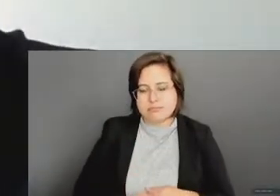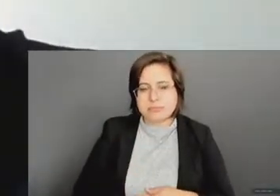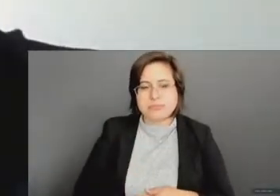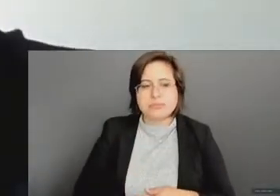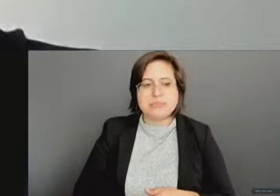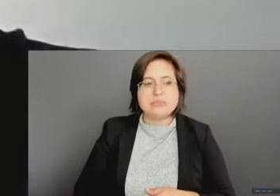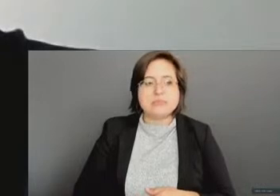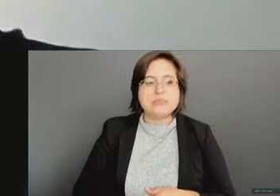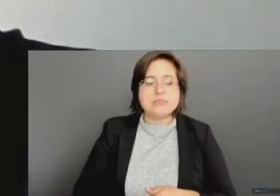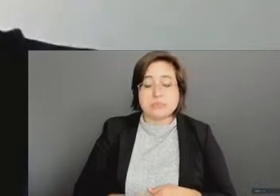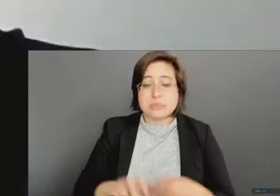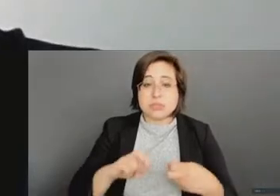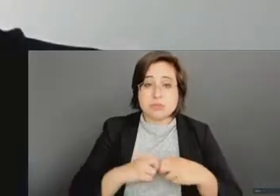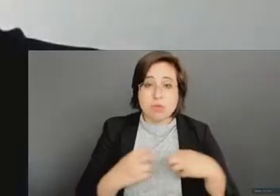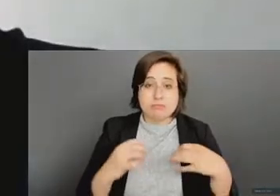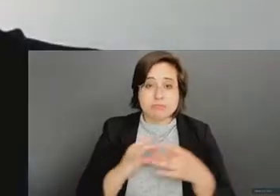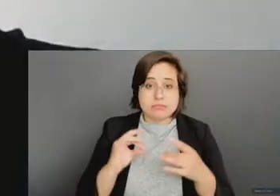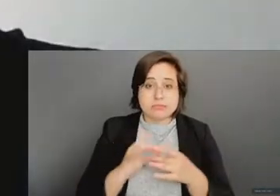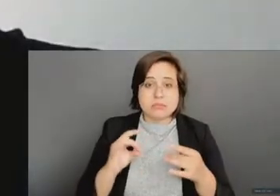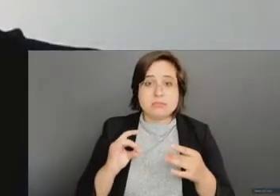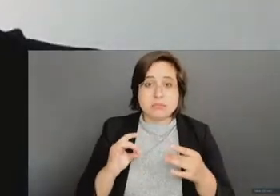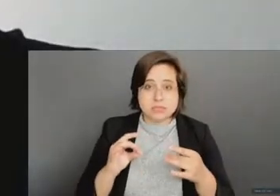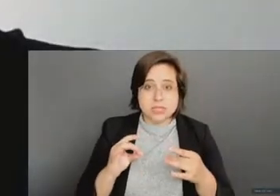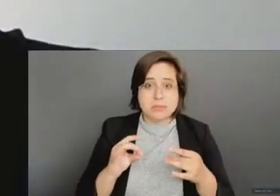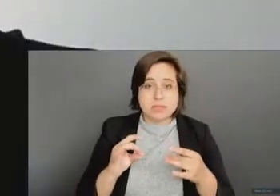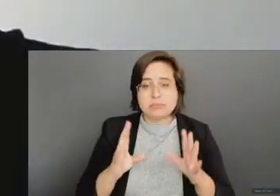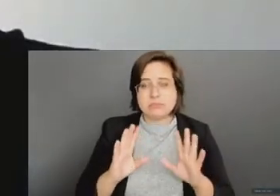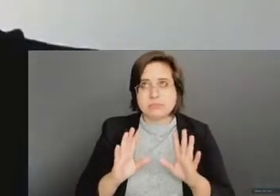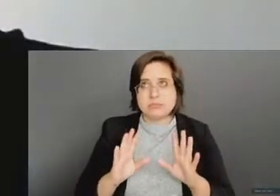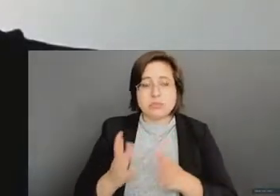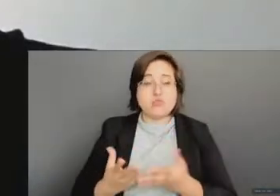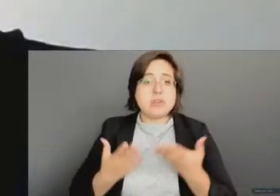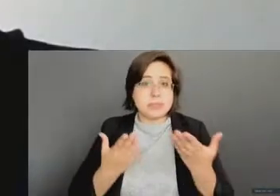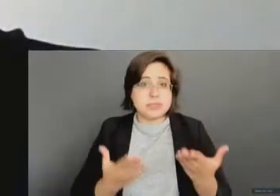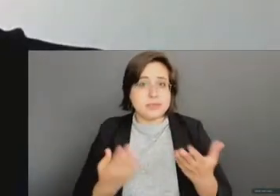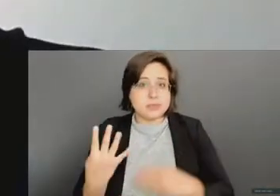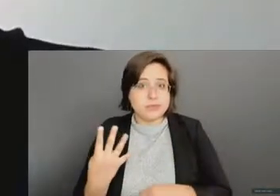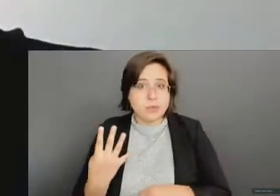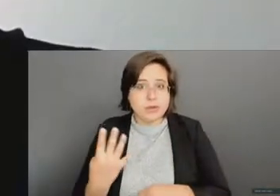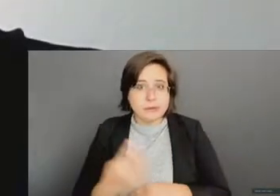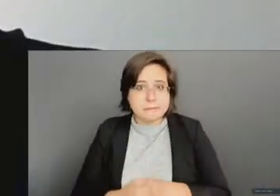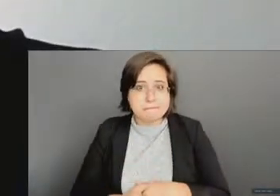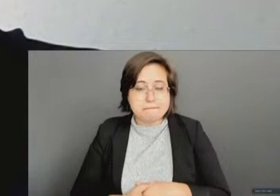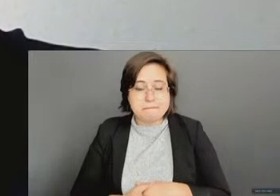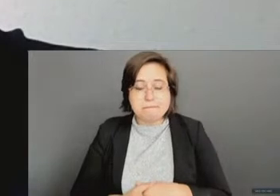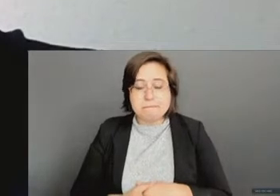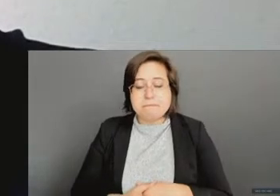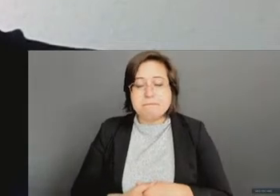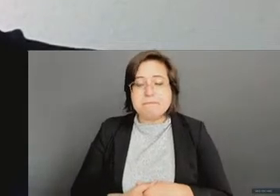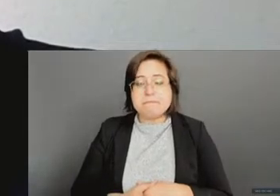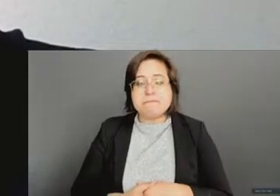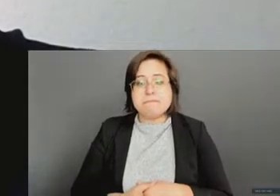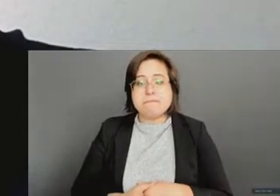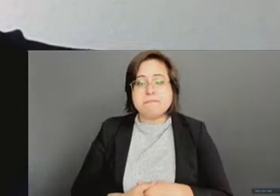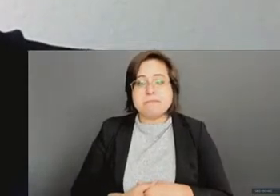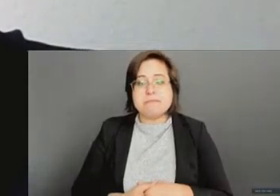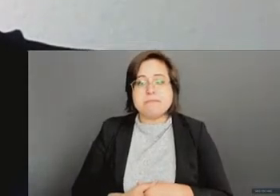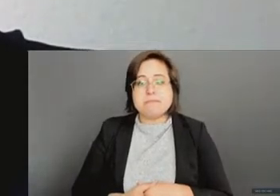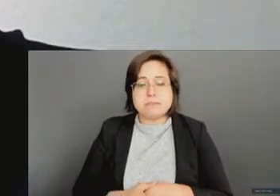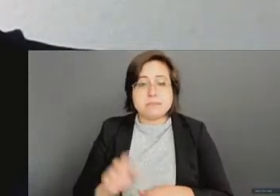that problem statement or the recommendation 4, if we delete